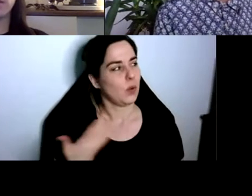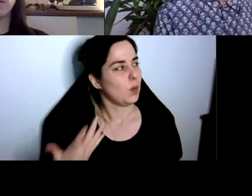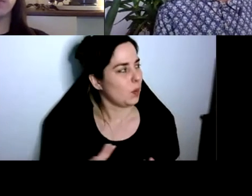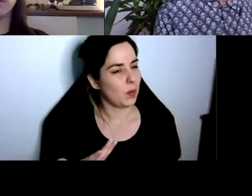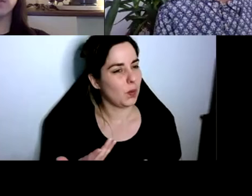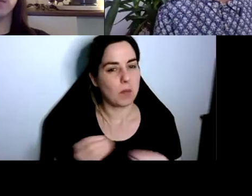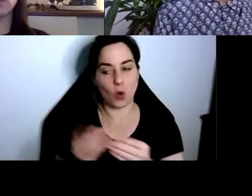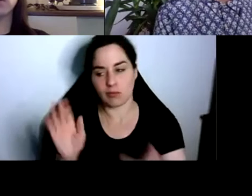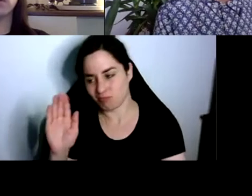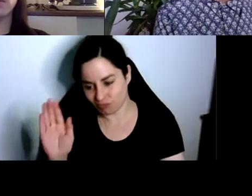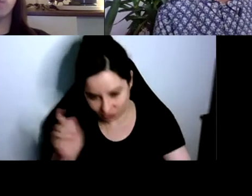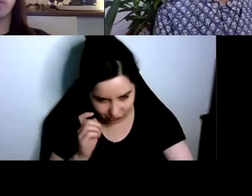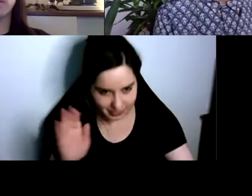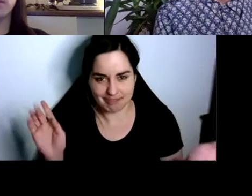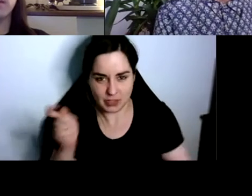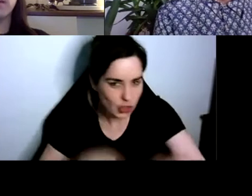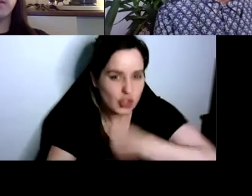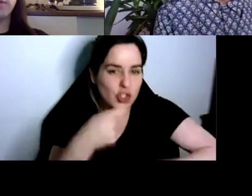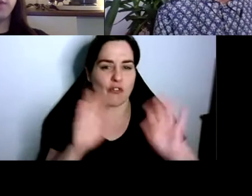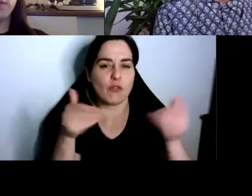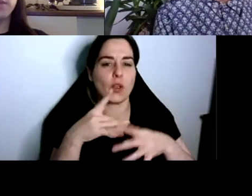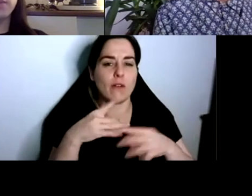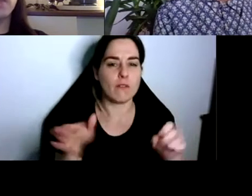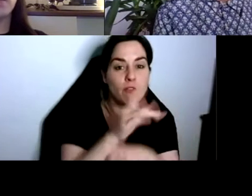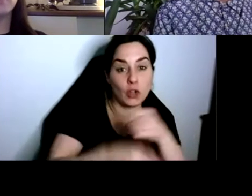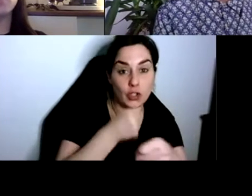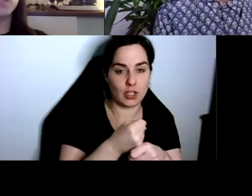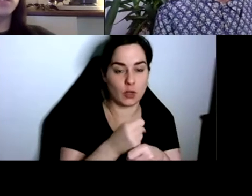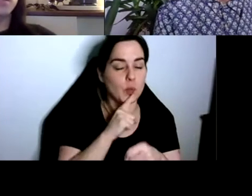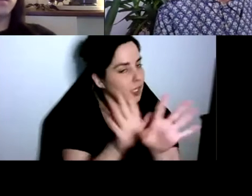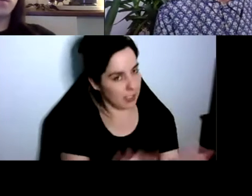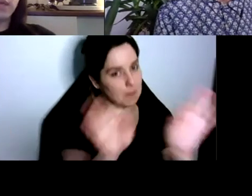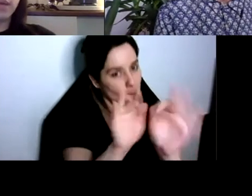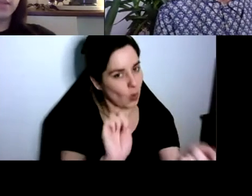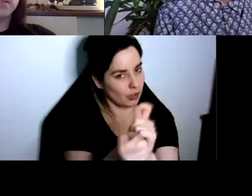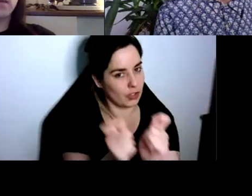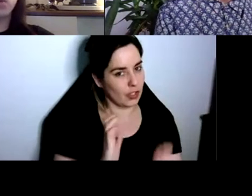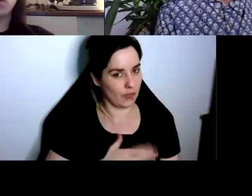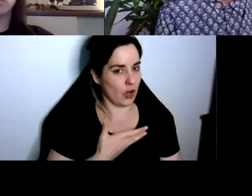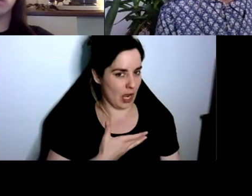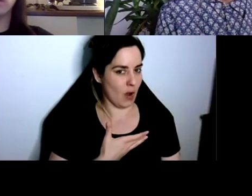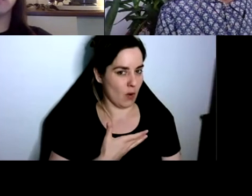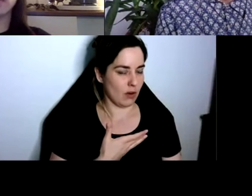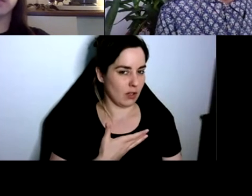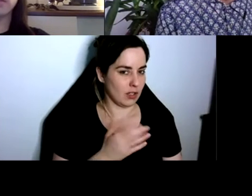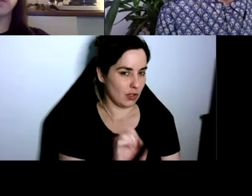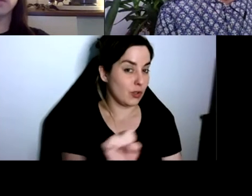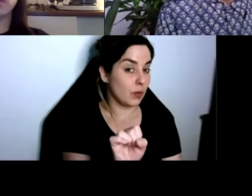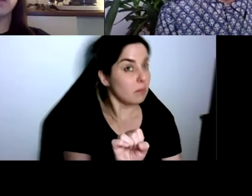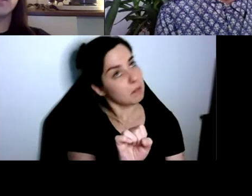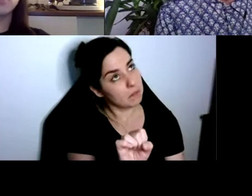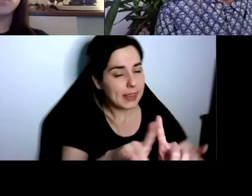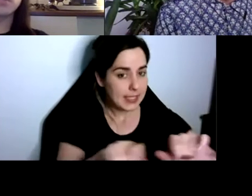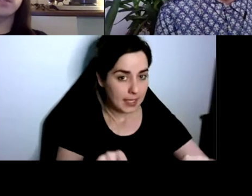was, I think, a very intentional and important thing for us. But we still, with that being said, work with a lot of